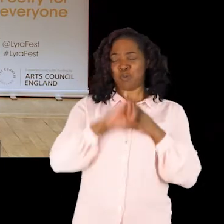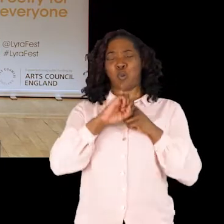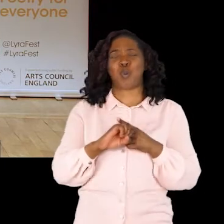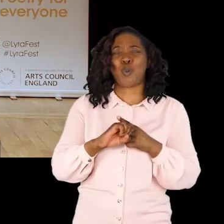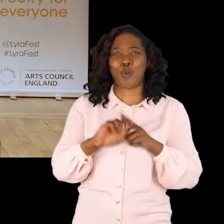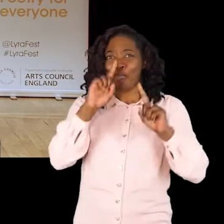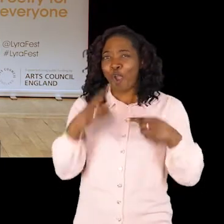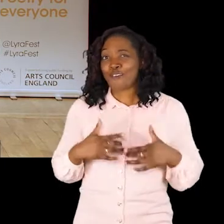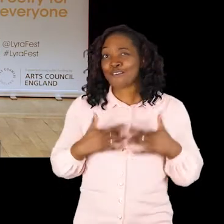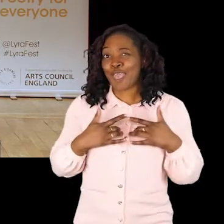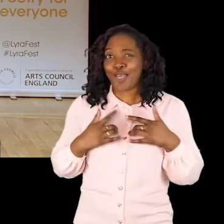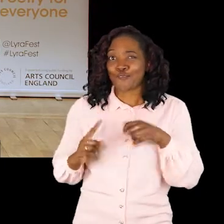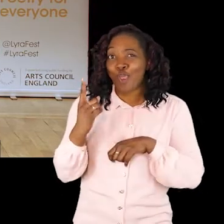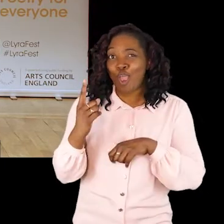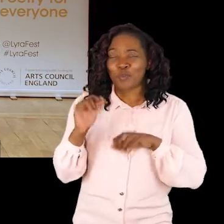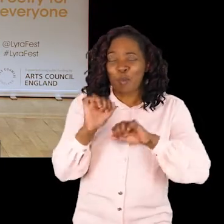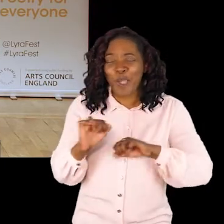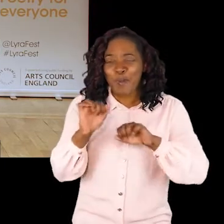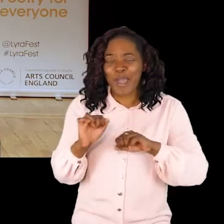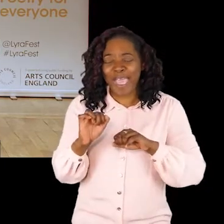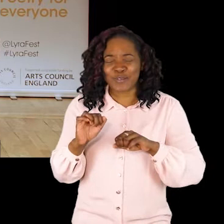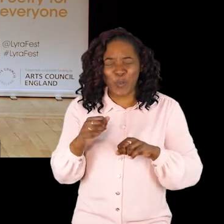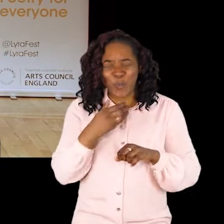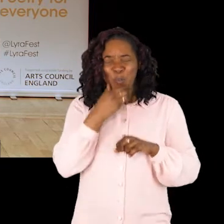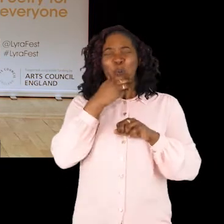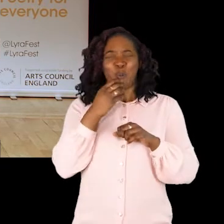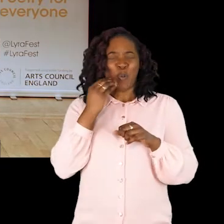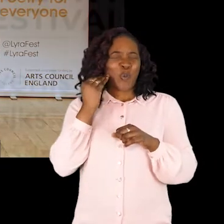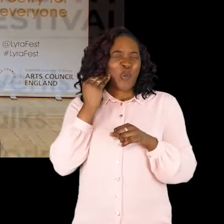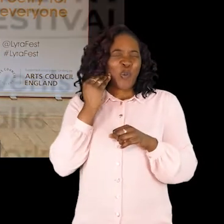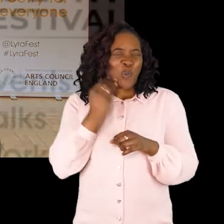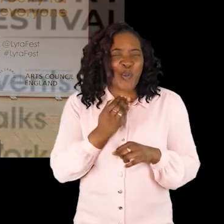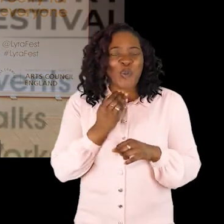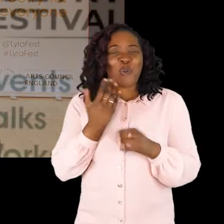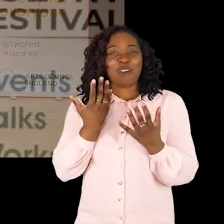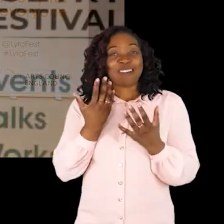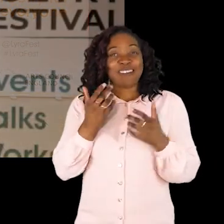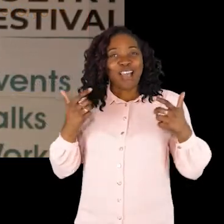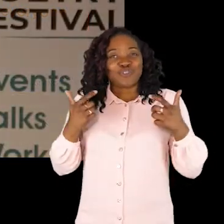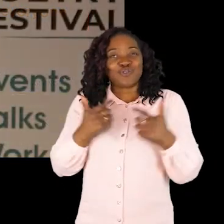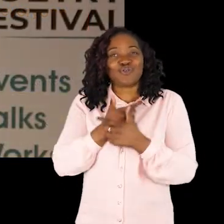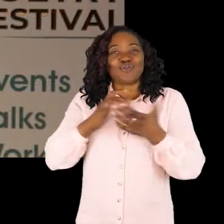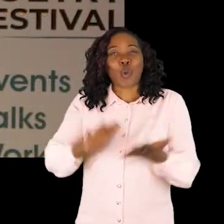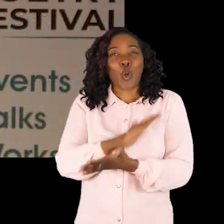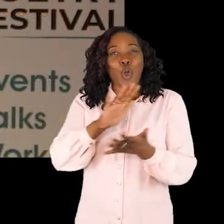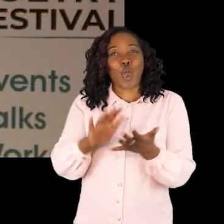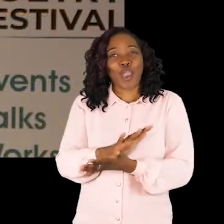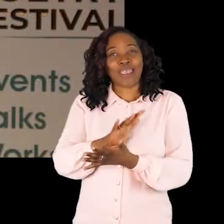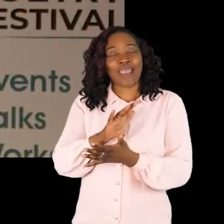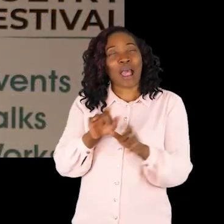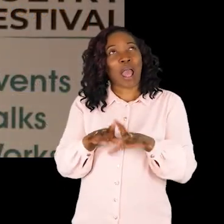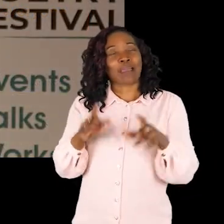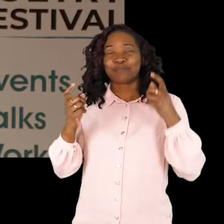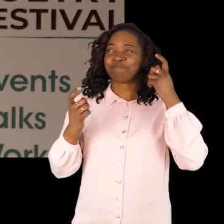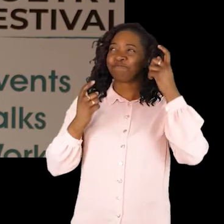a thrill that can't be felt at first but waits to find its final stop. The kind of joy that